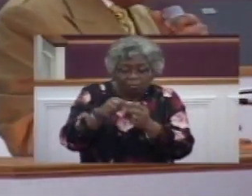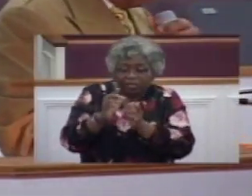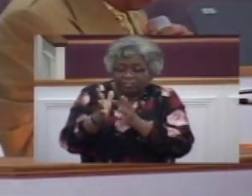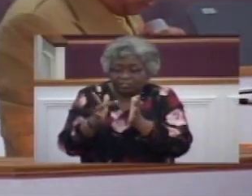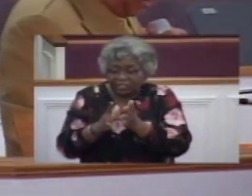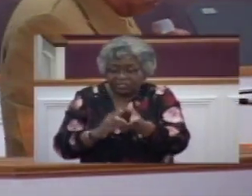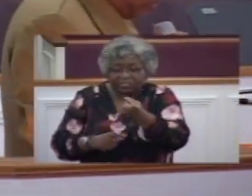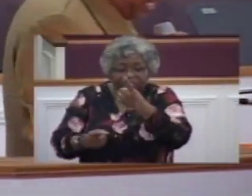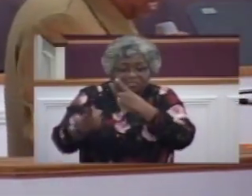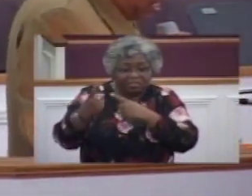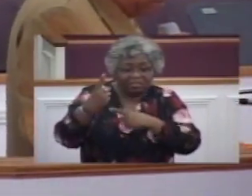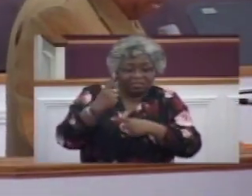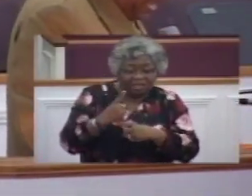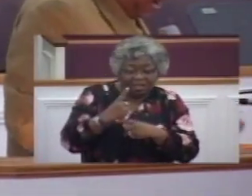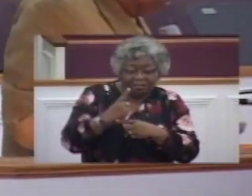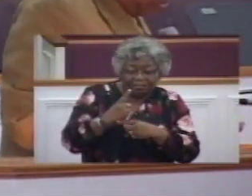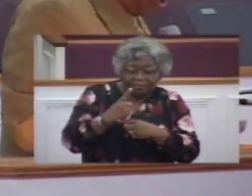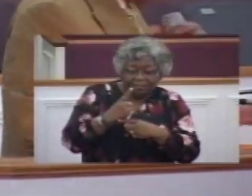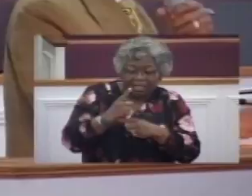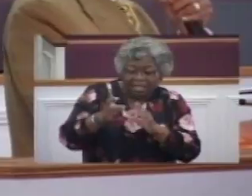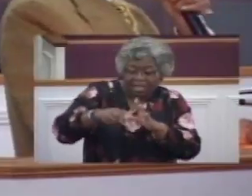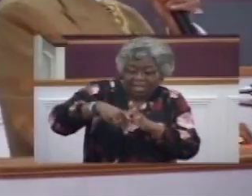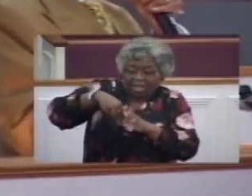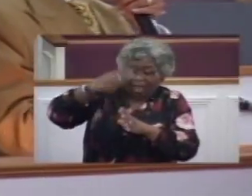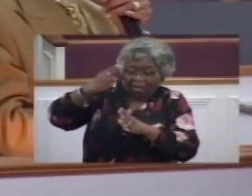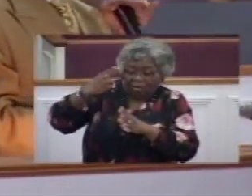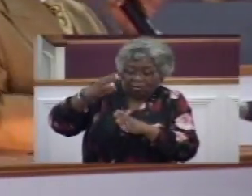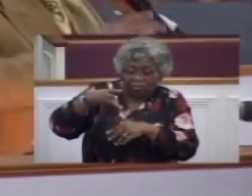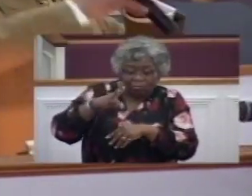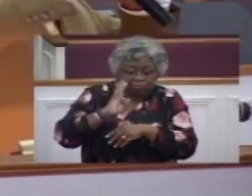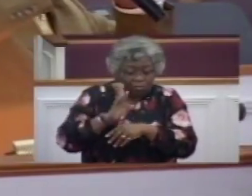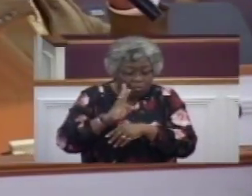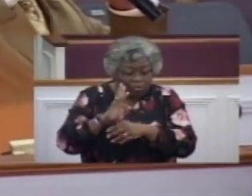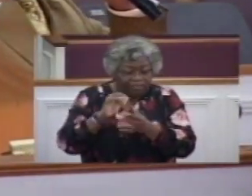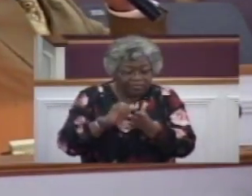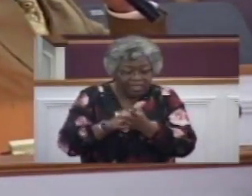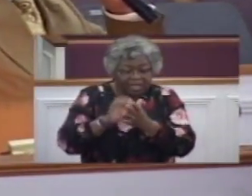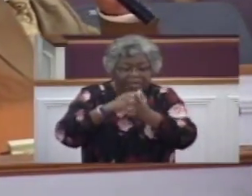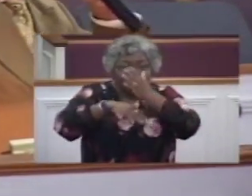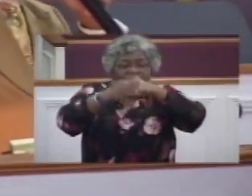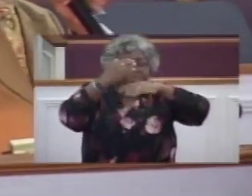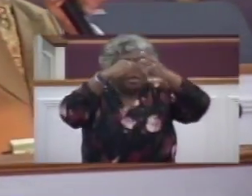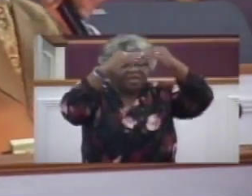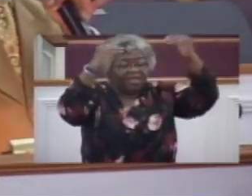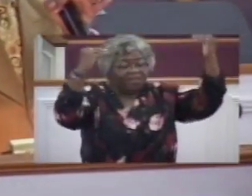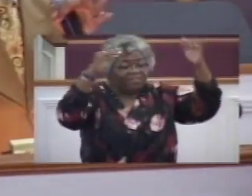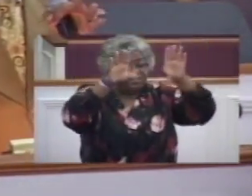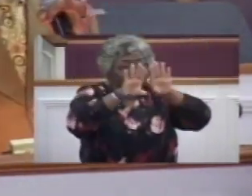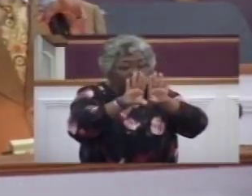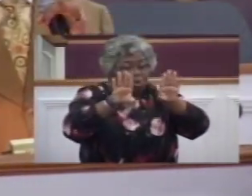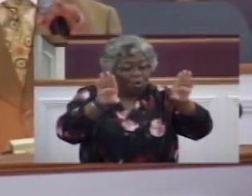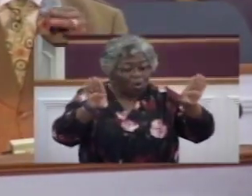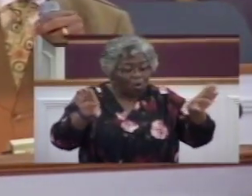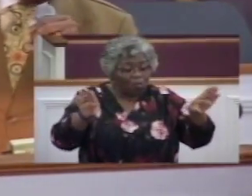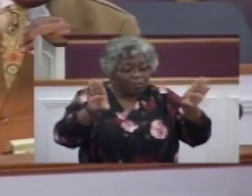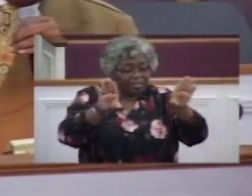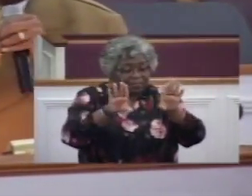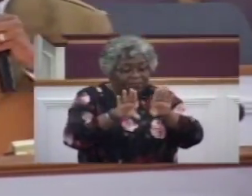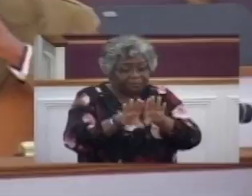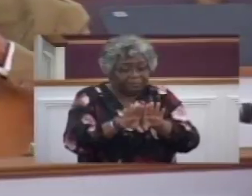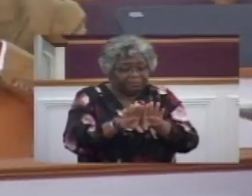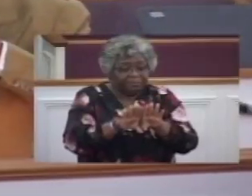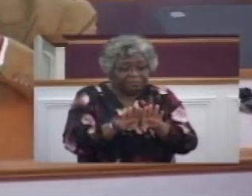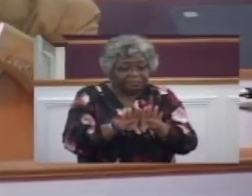Jesus comes straightway up out of the water, that the heavens opened up. Are y'all still with